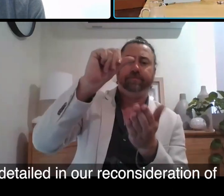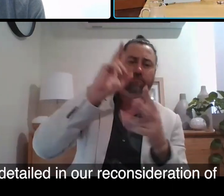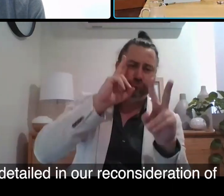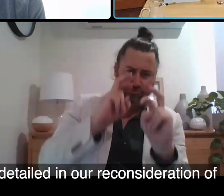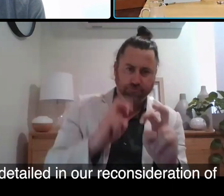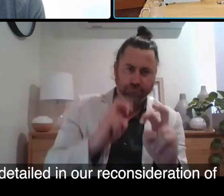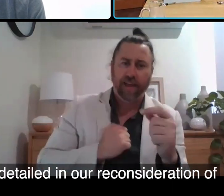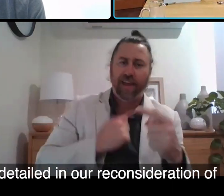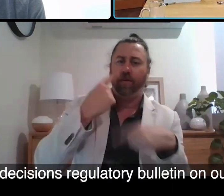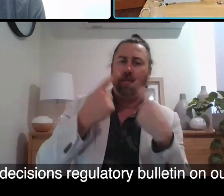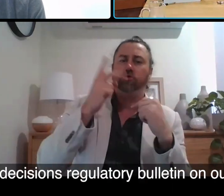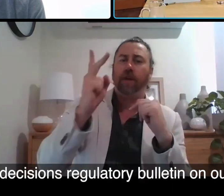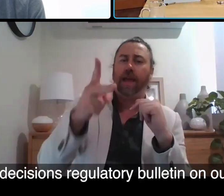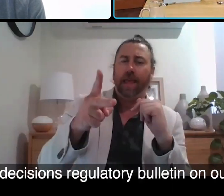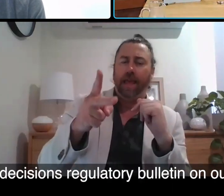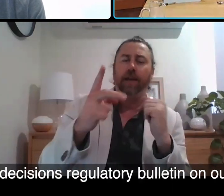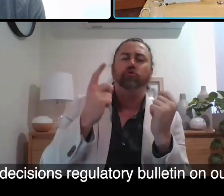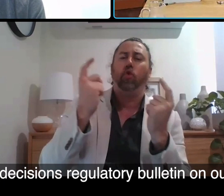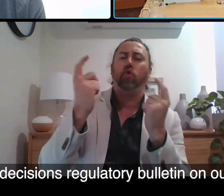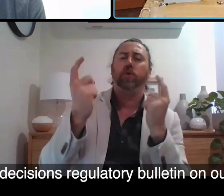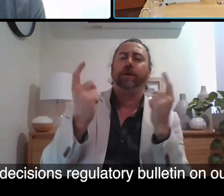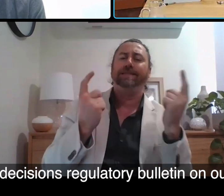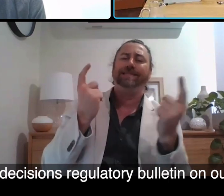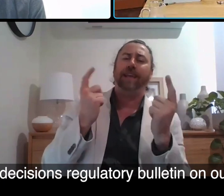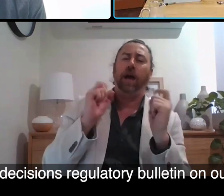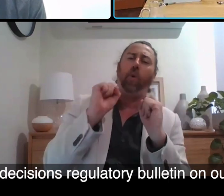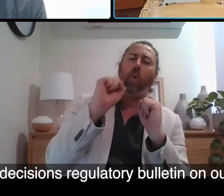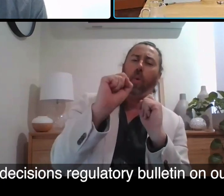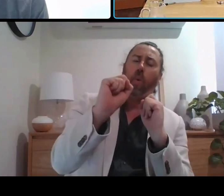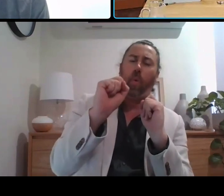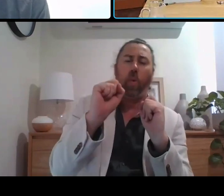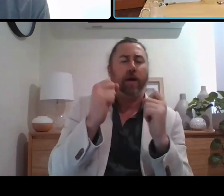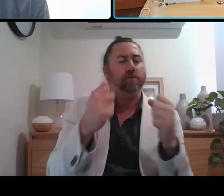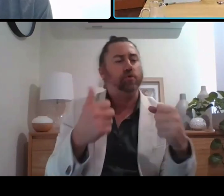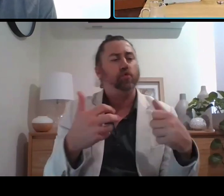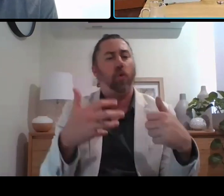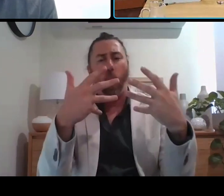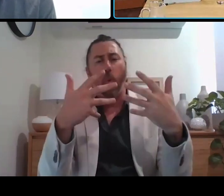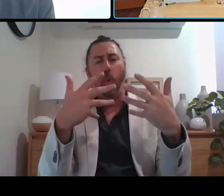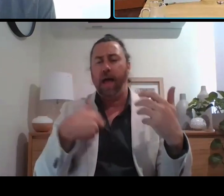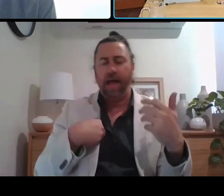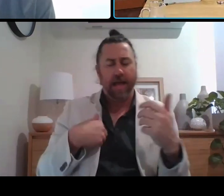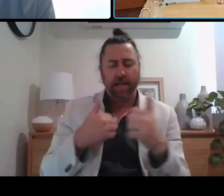detailed in our reconsideration of reviewable decisions regulatory bulletin on our website.